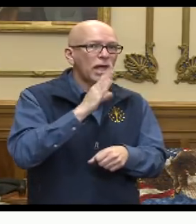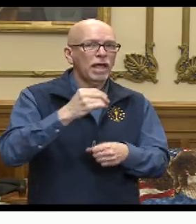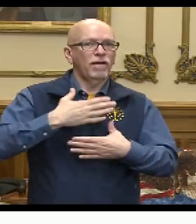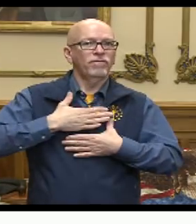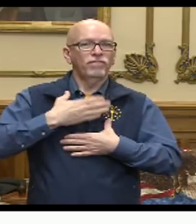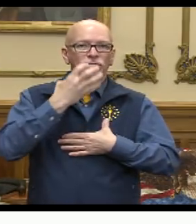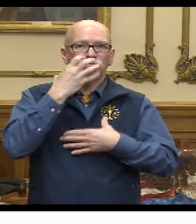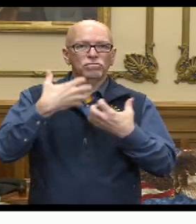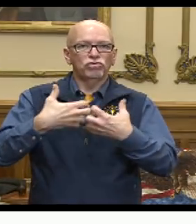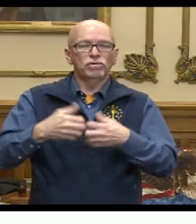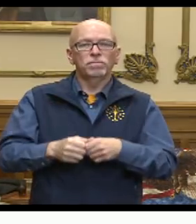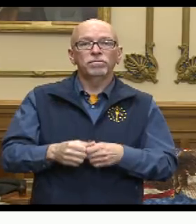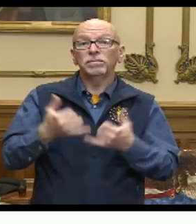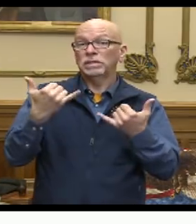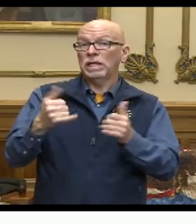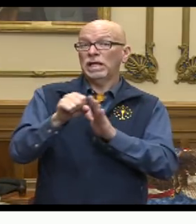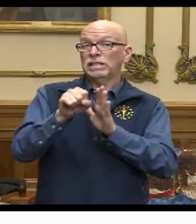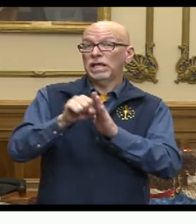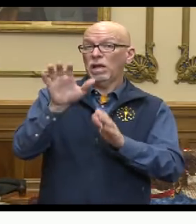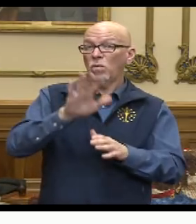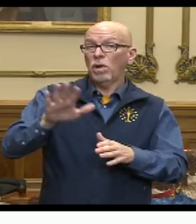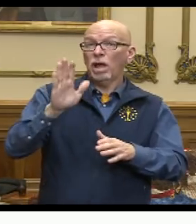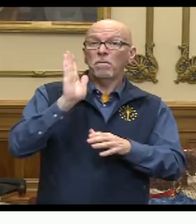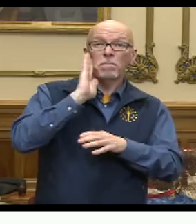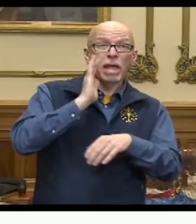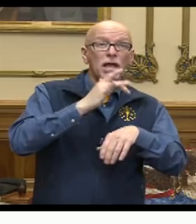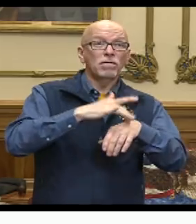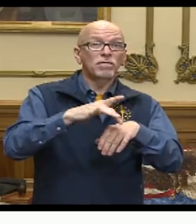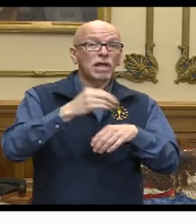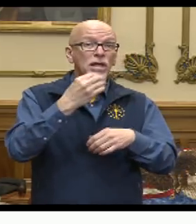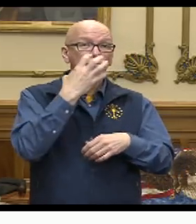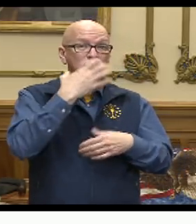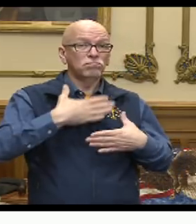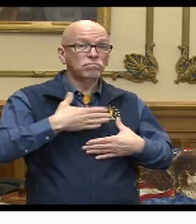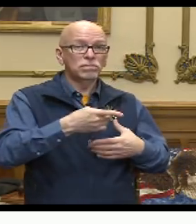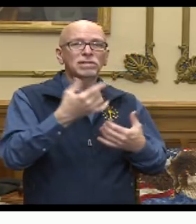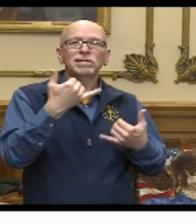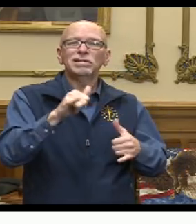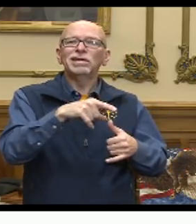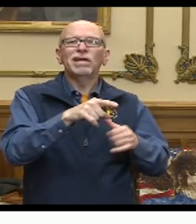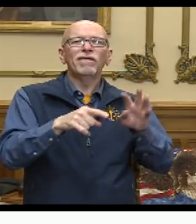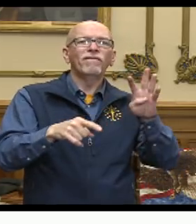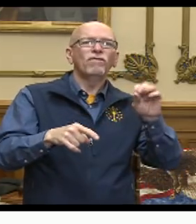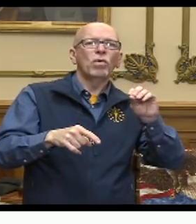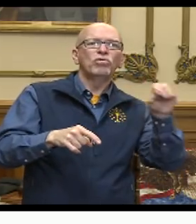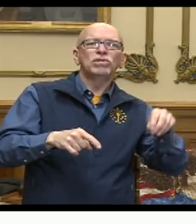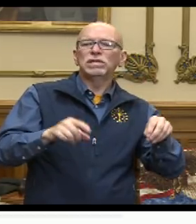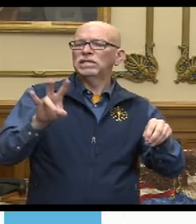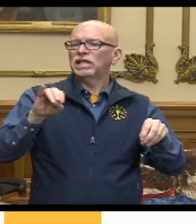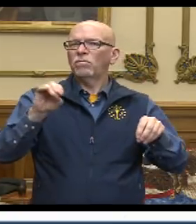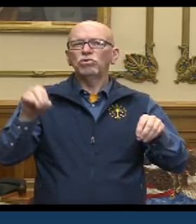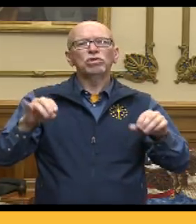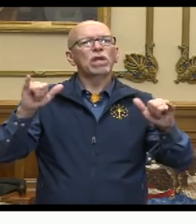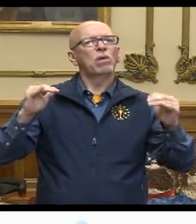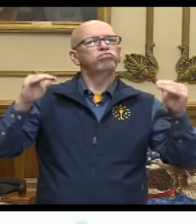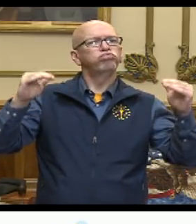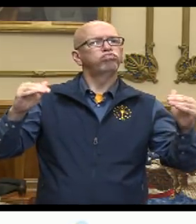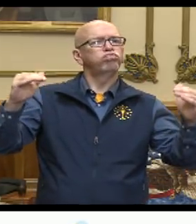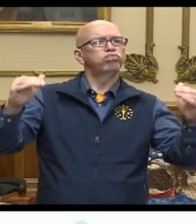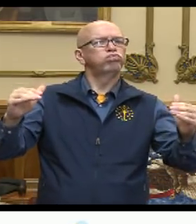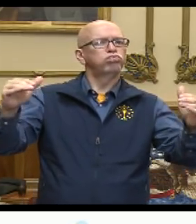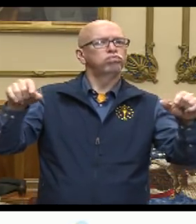Currently, statewide ICU bed and vent availability has remained above 40% and 70%,